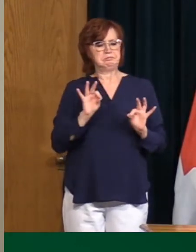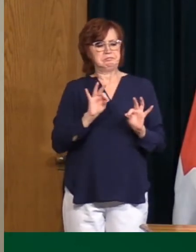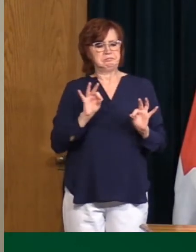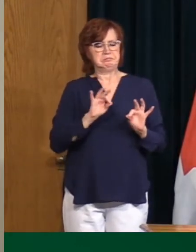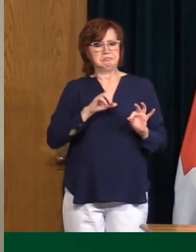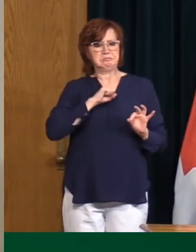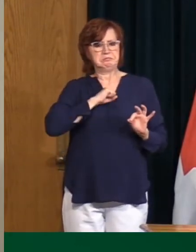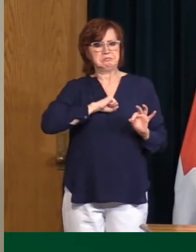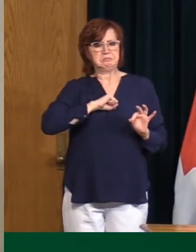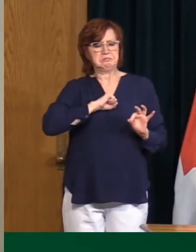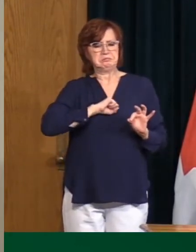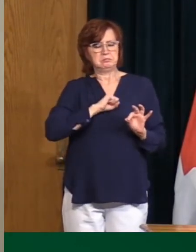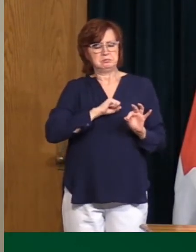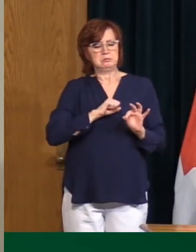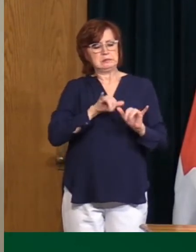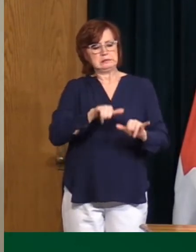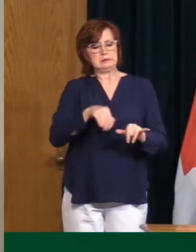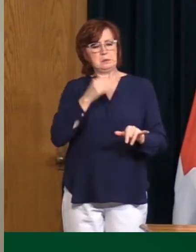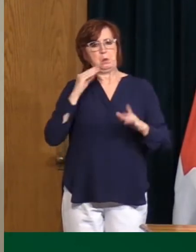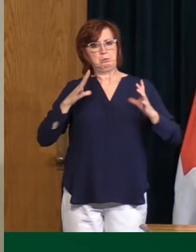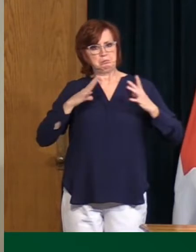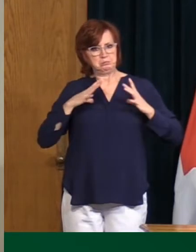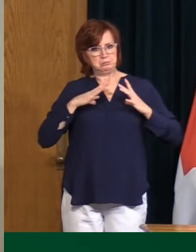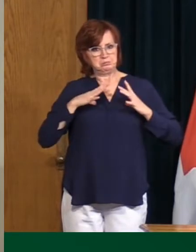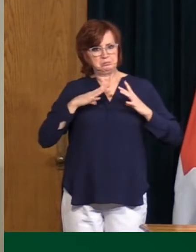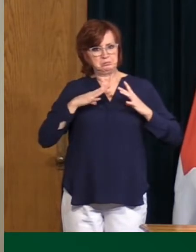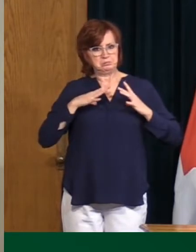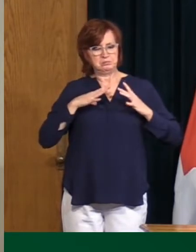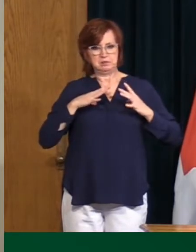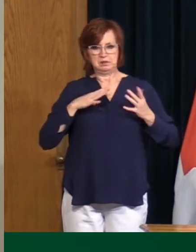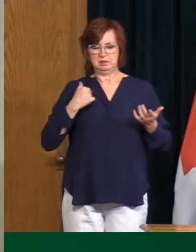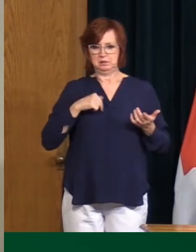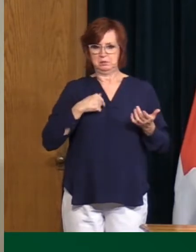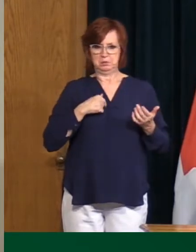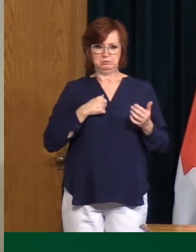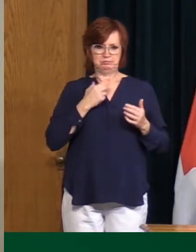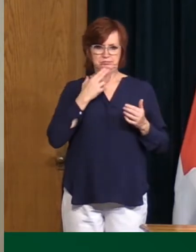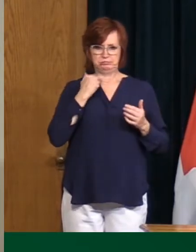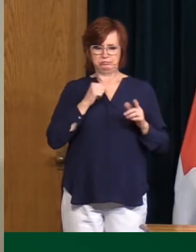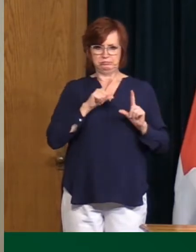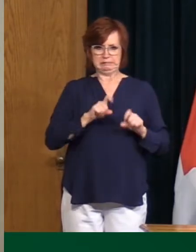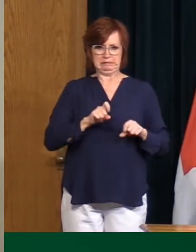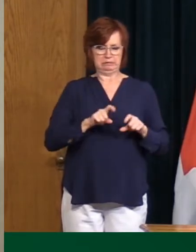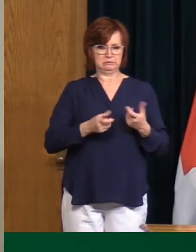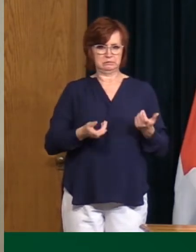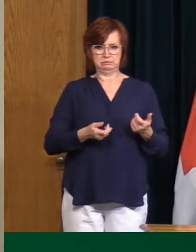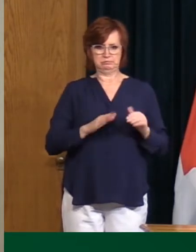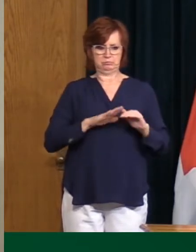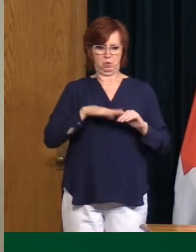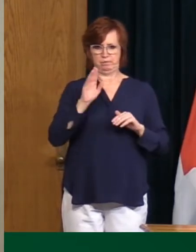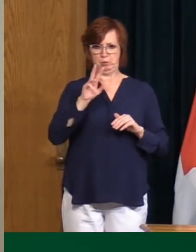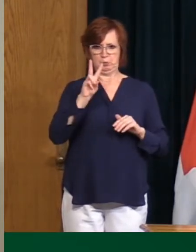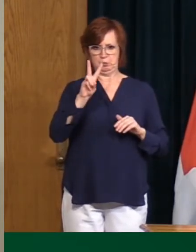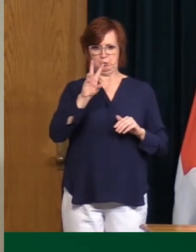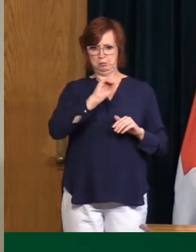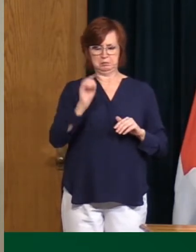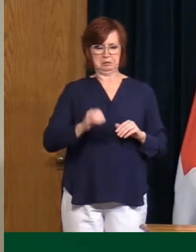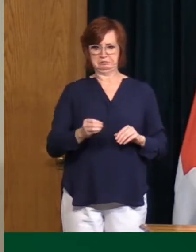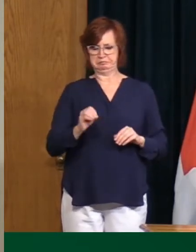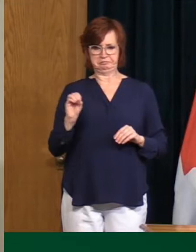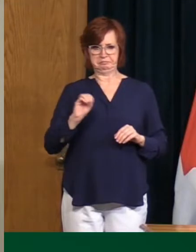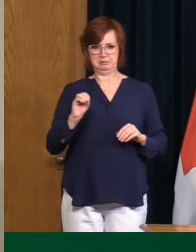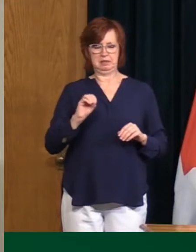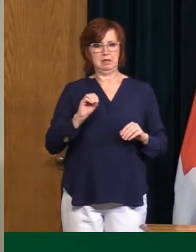testing around the 1,000 mark, our test positive rate never went above 2%. I think it is important in the late part of